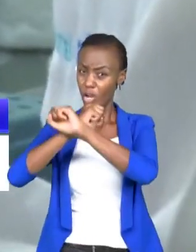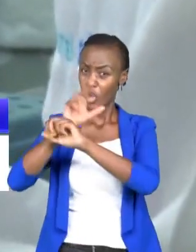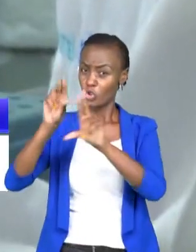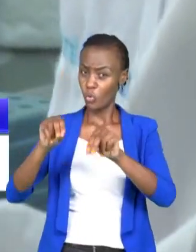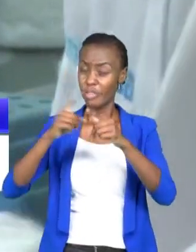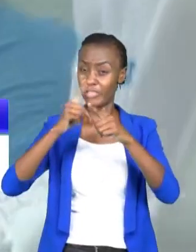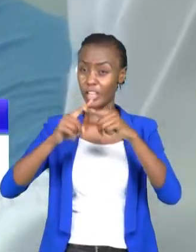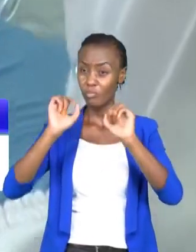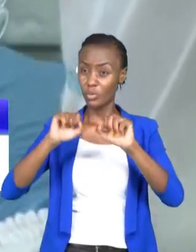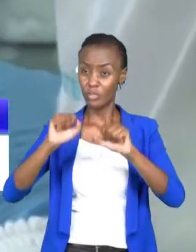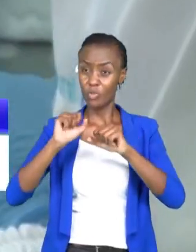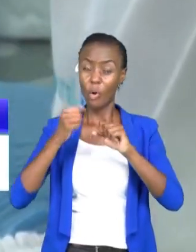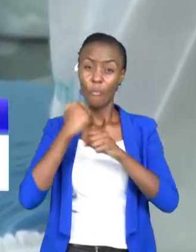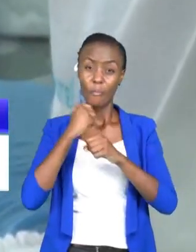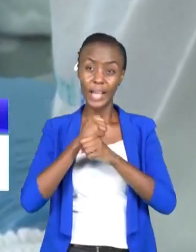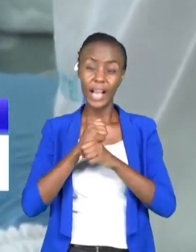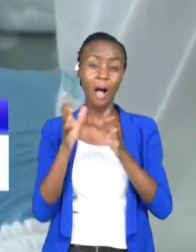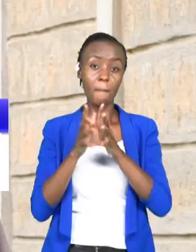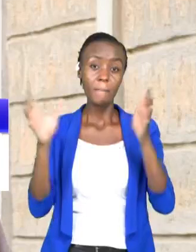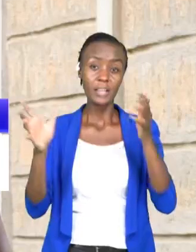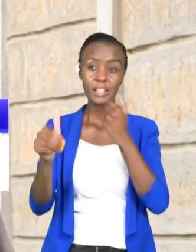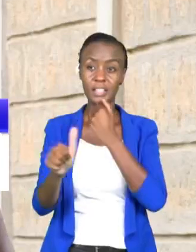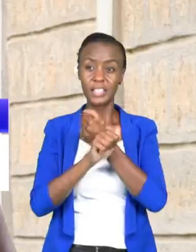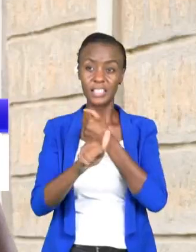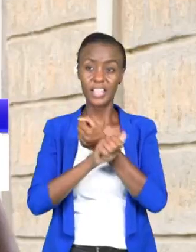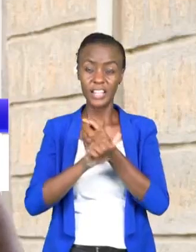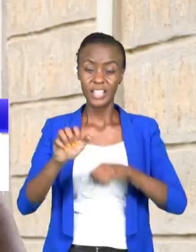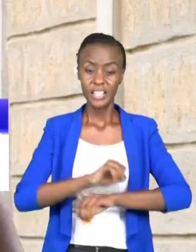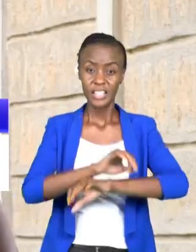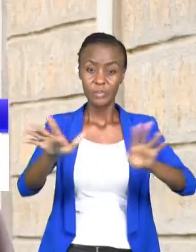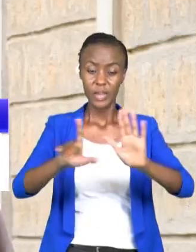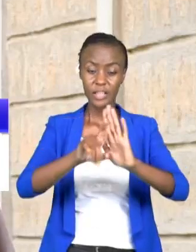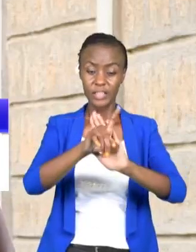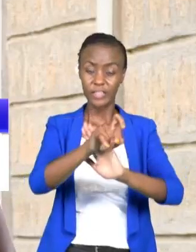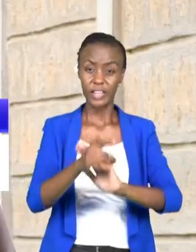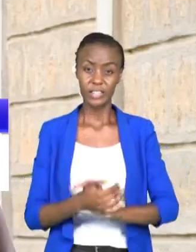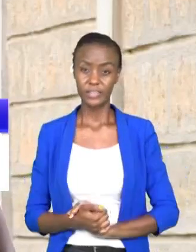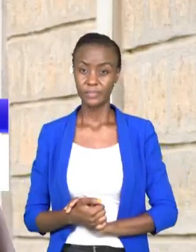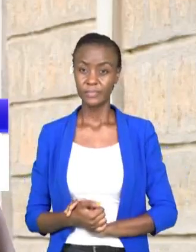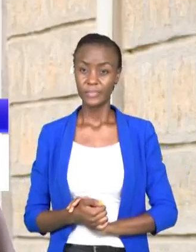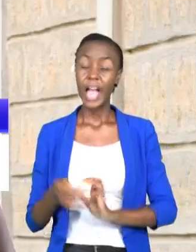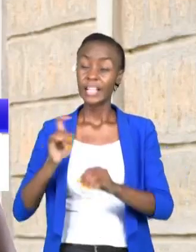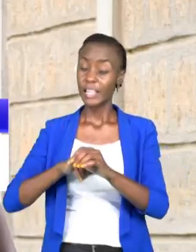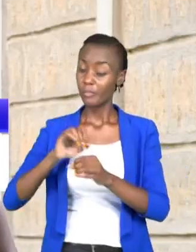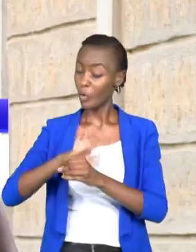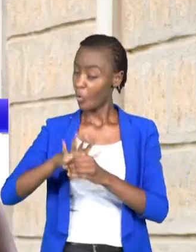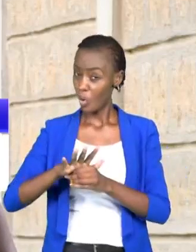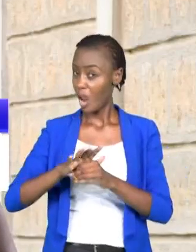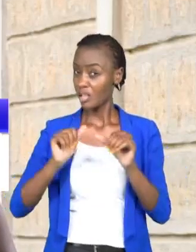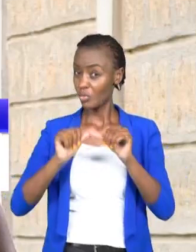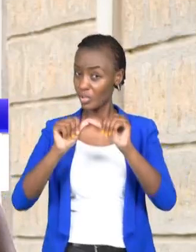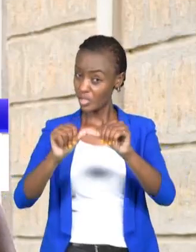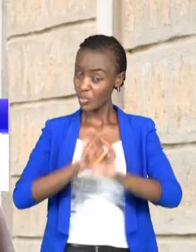cause the next deadly global pandemic. With the COVID-19 pandemic still at bay, this